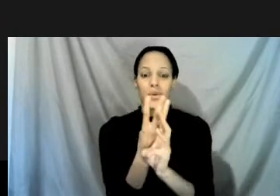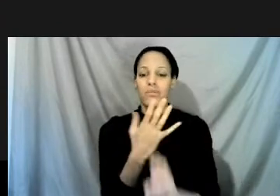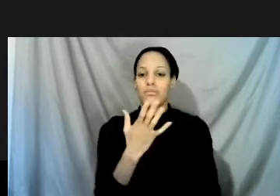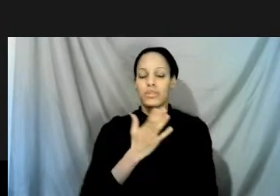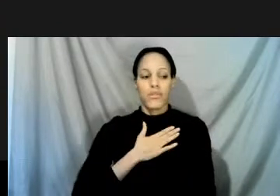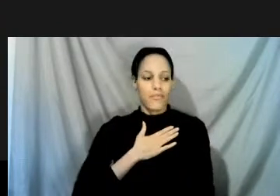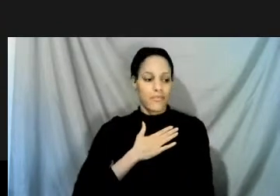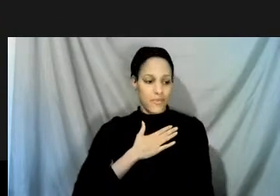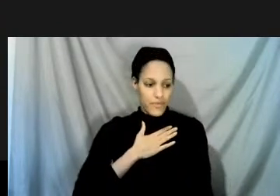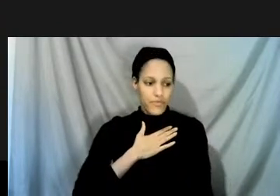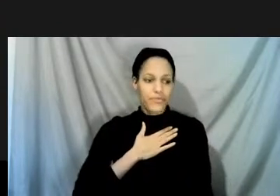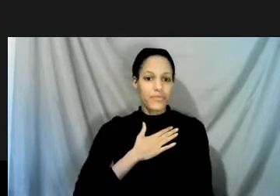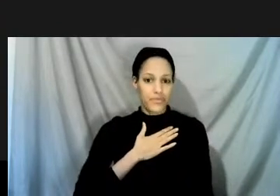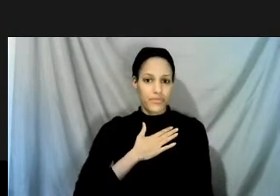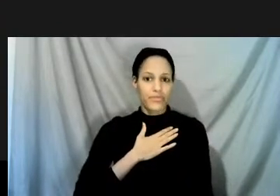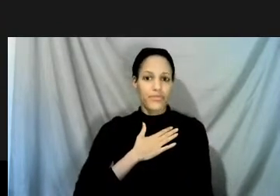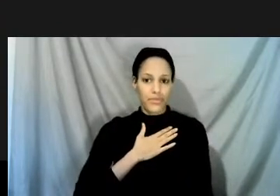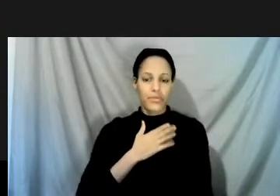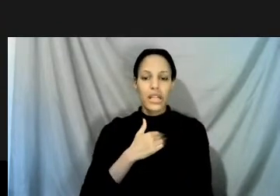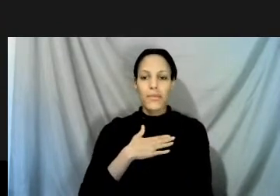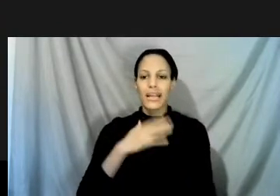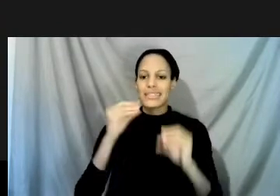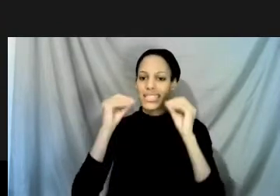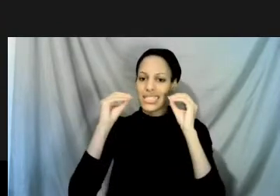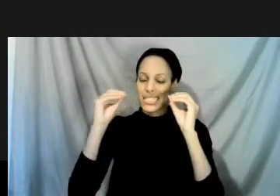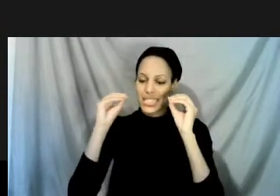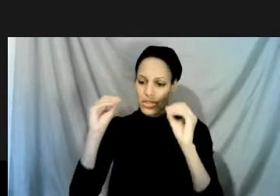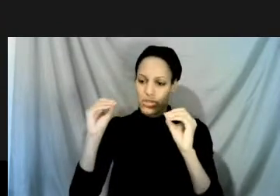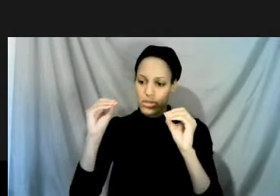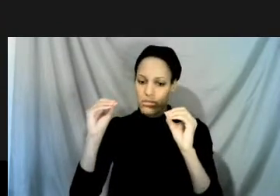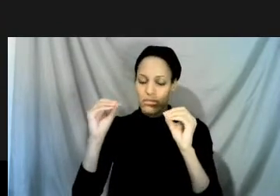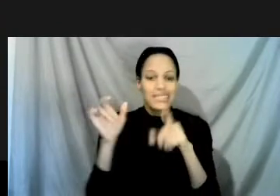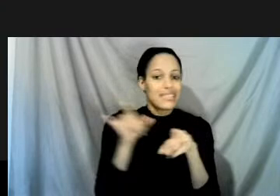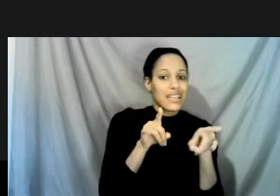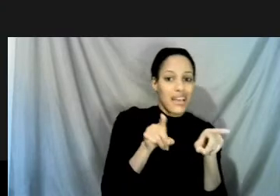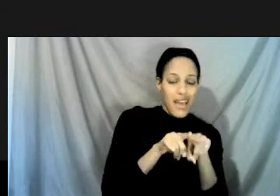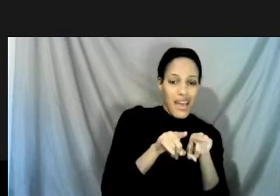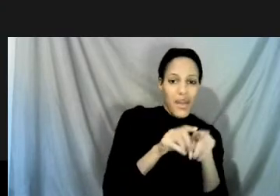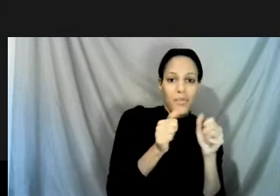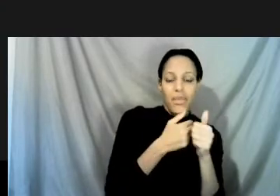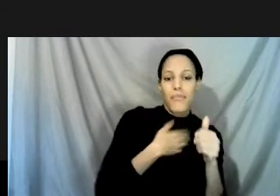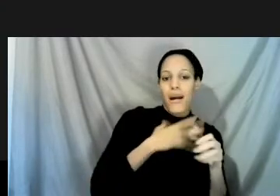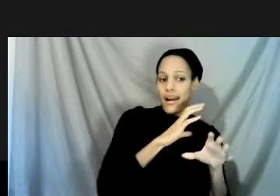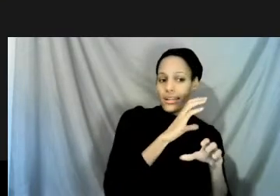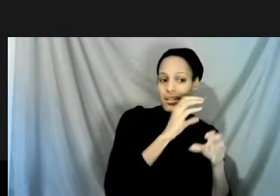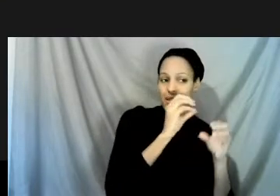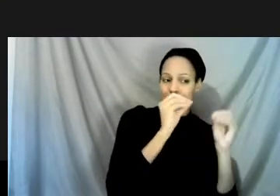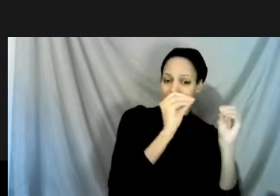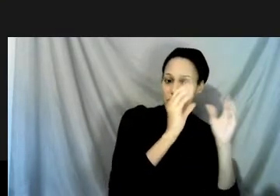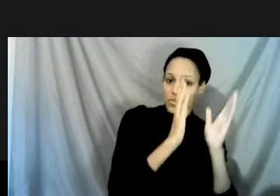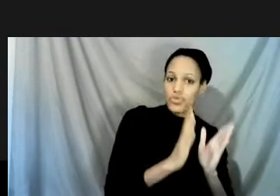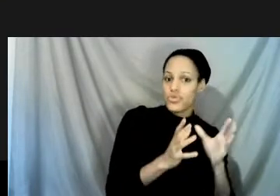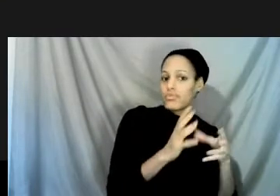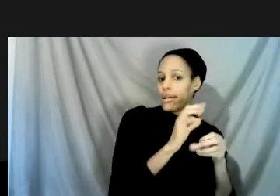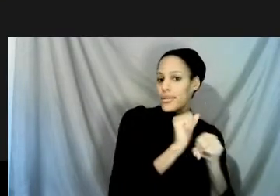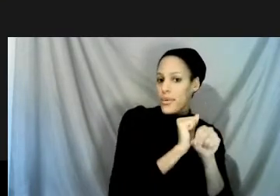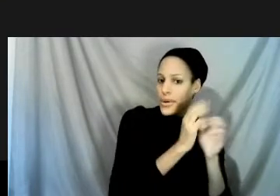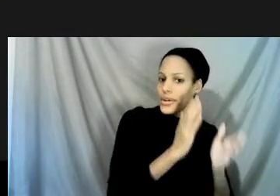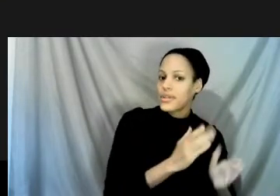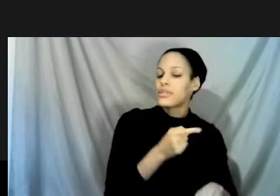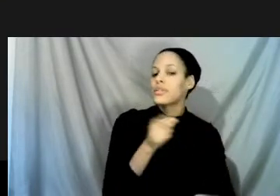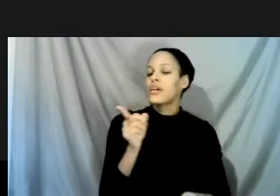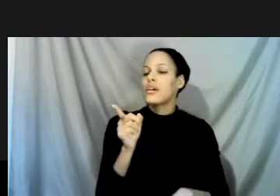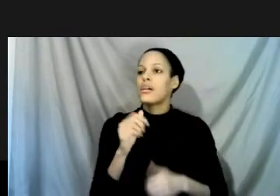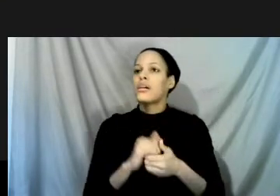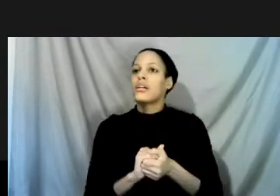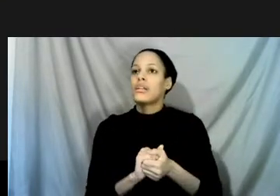my teaching, along with my colleagues at Williams, is to really